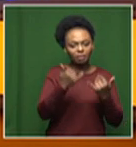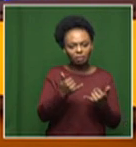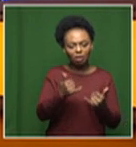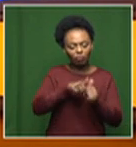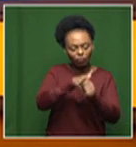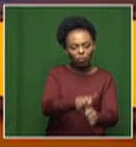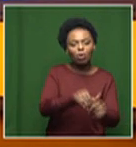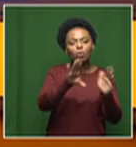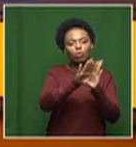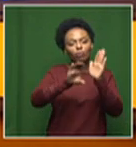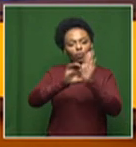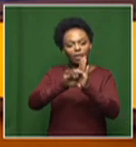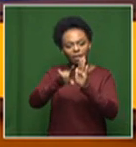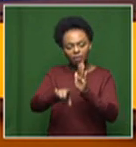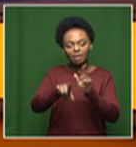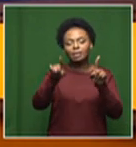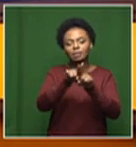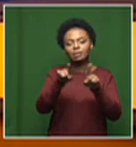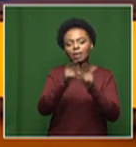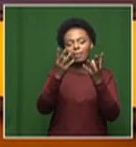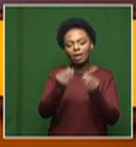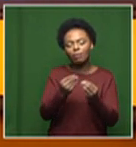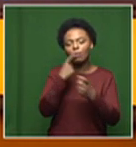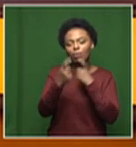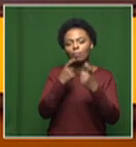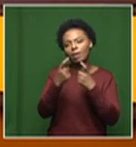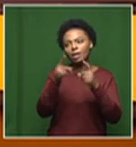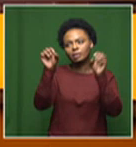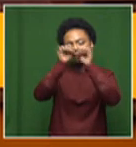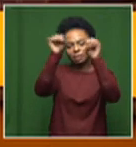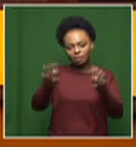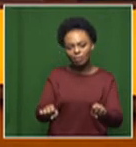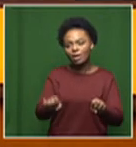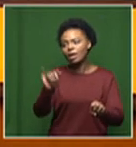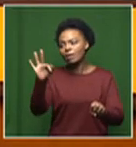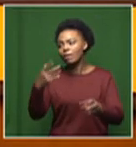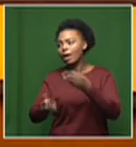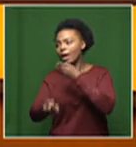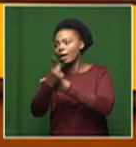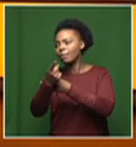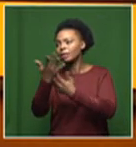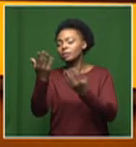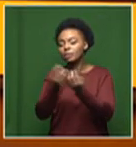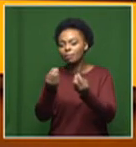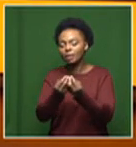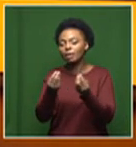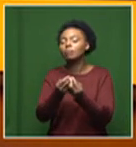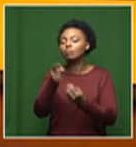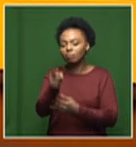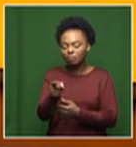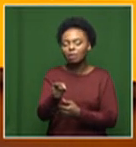of conduct. And then we also have a complaint system where consumers can lodge complaints if they believe that any of our members have